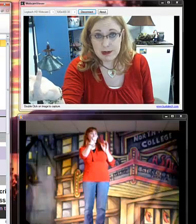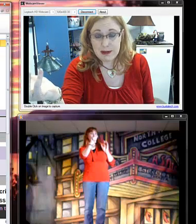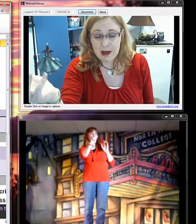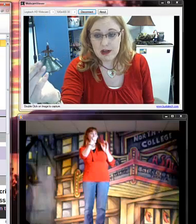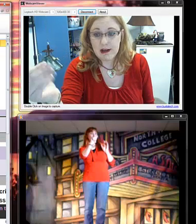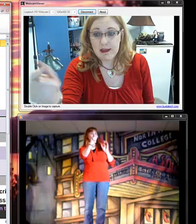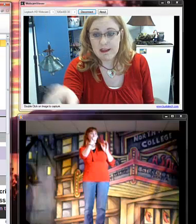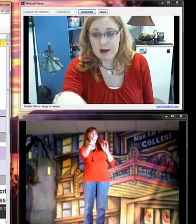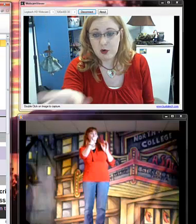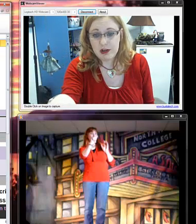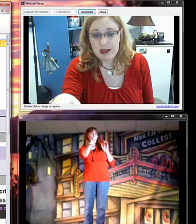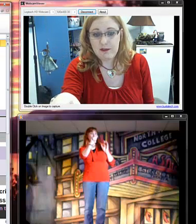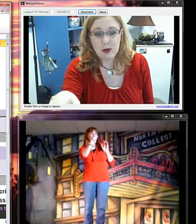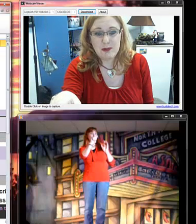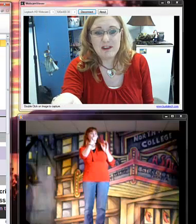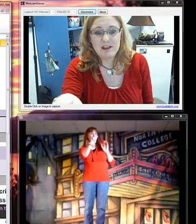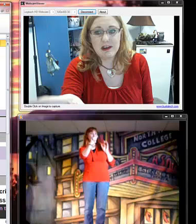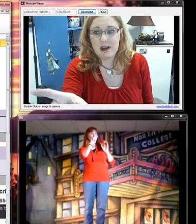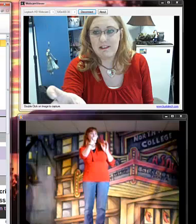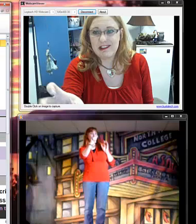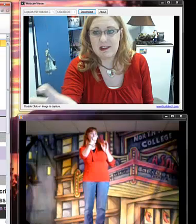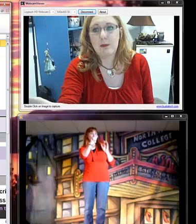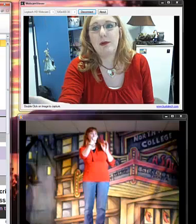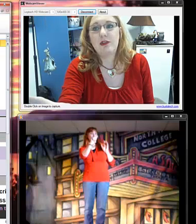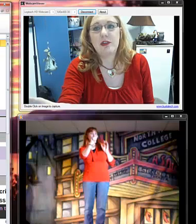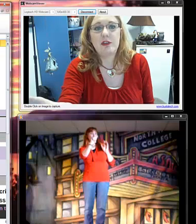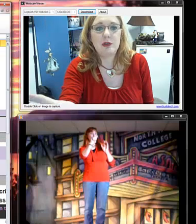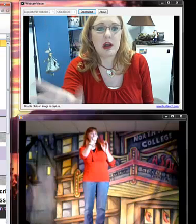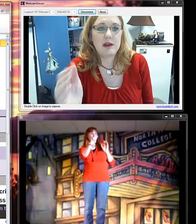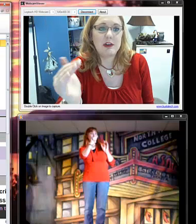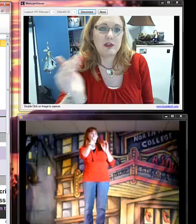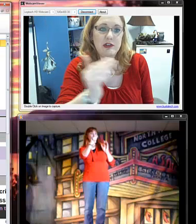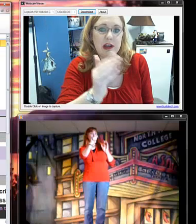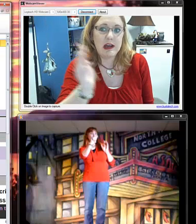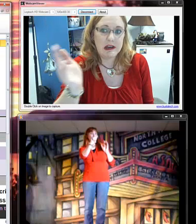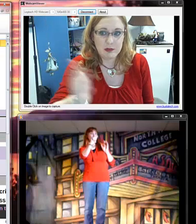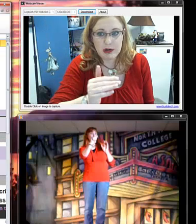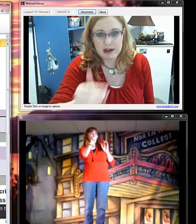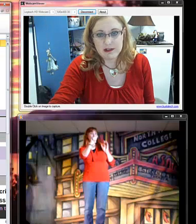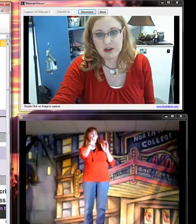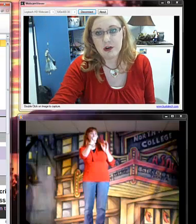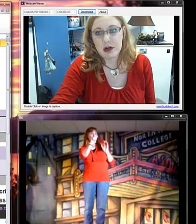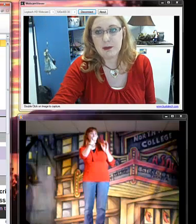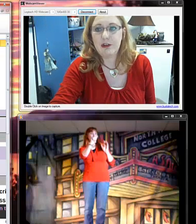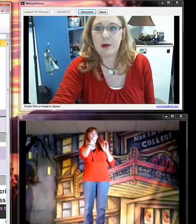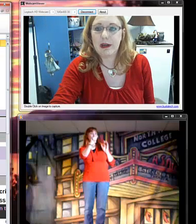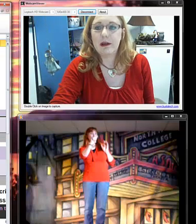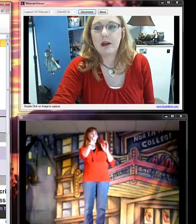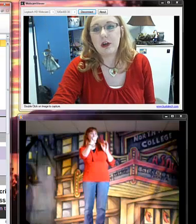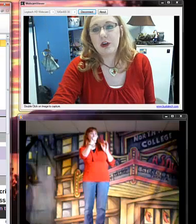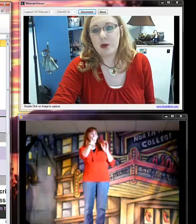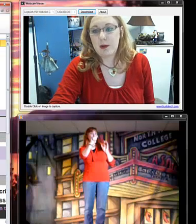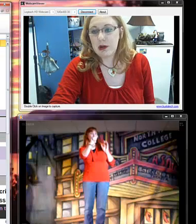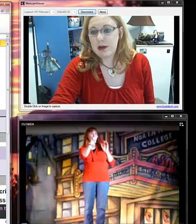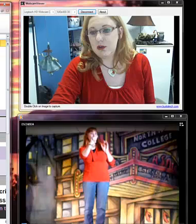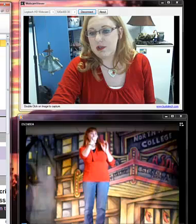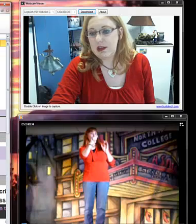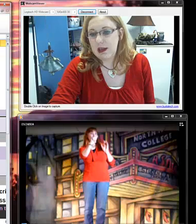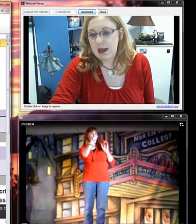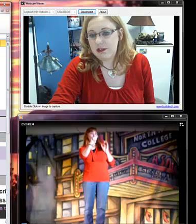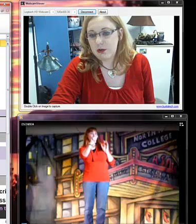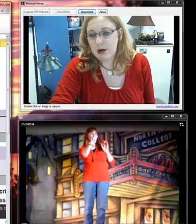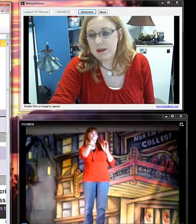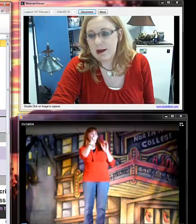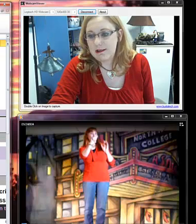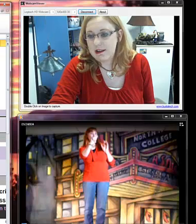a little bit about it, and then I'm going to give you a bit of a sample so that you kind of understand what it is that you're going to be doing. So I'm going to be